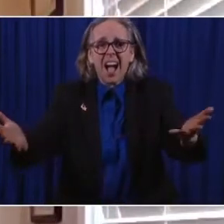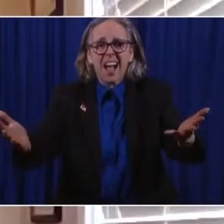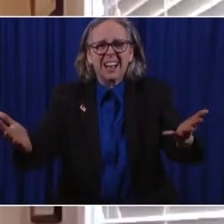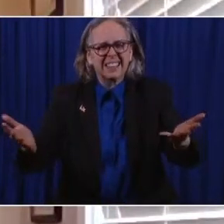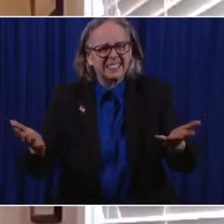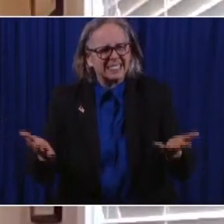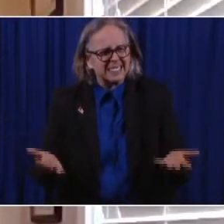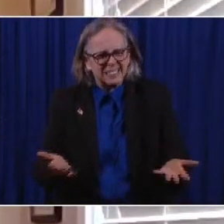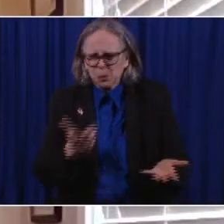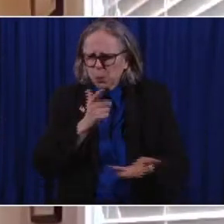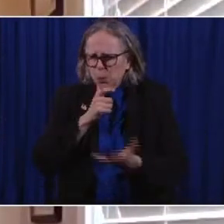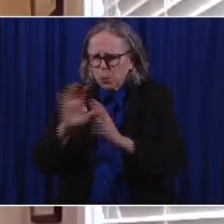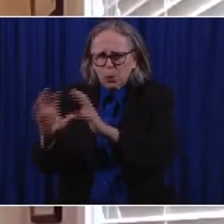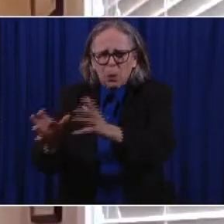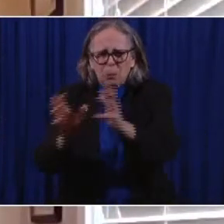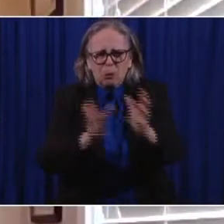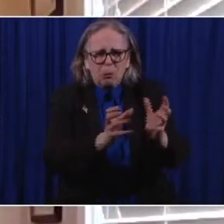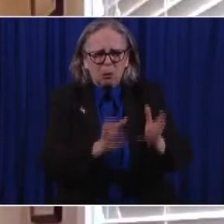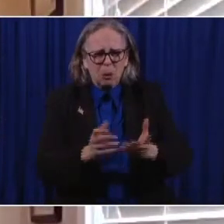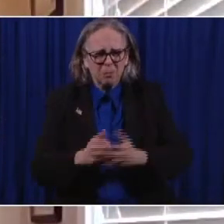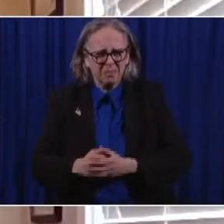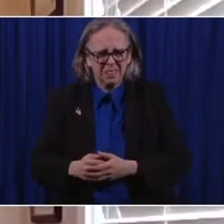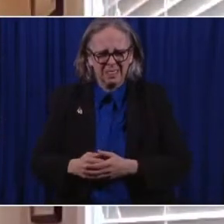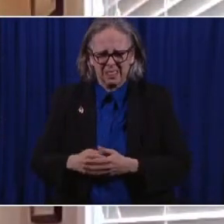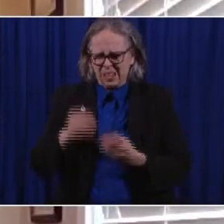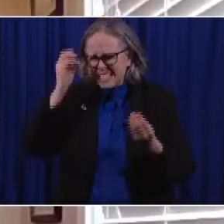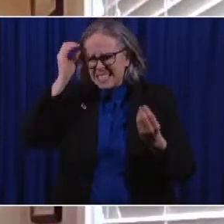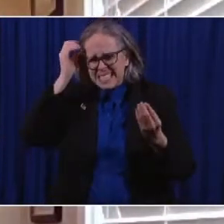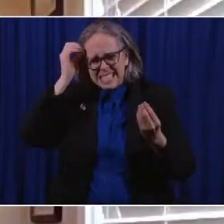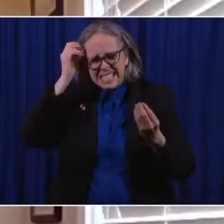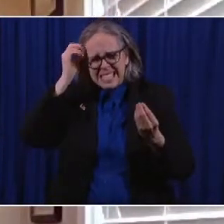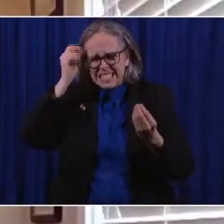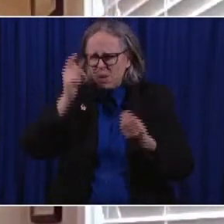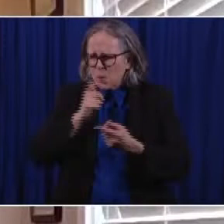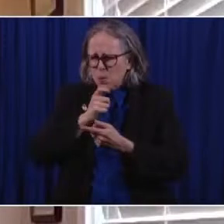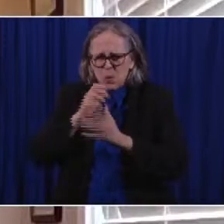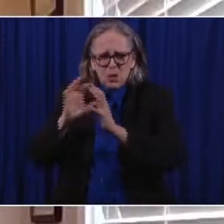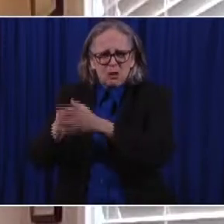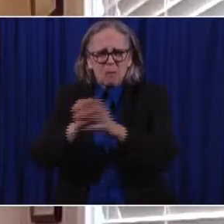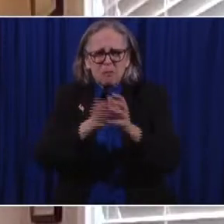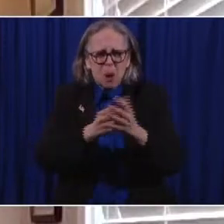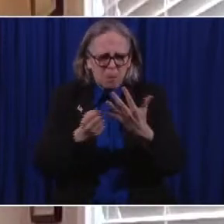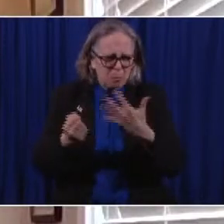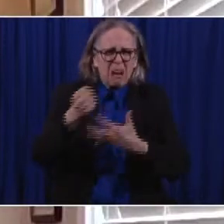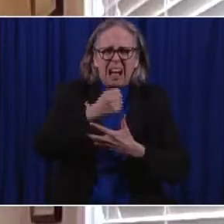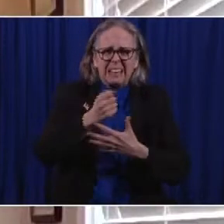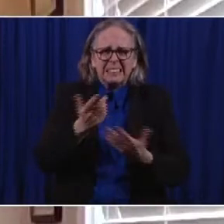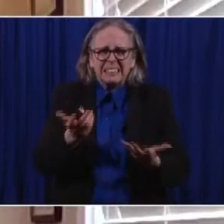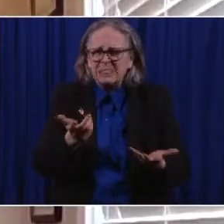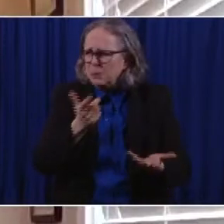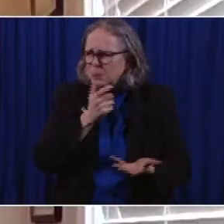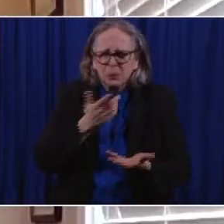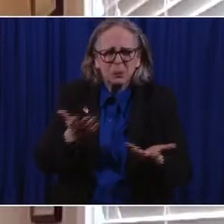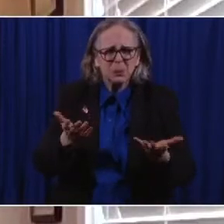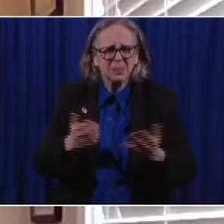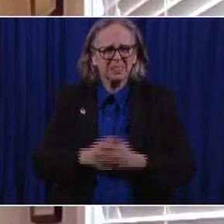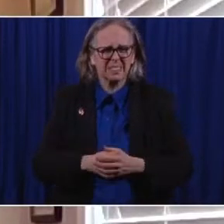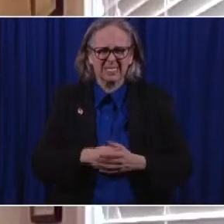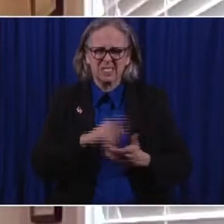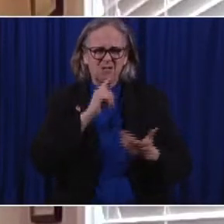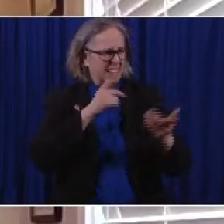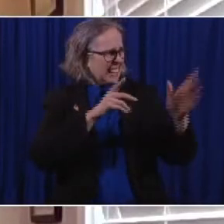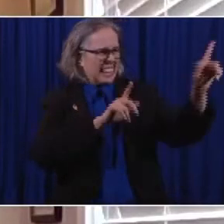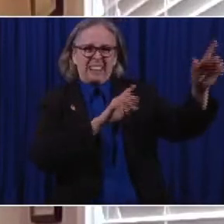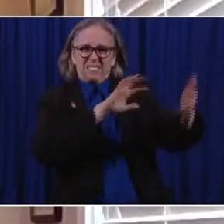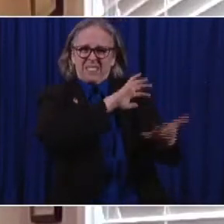at the very difficult question of, well, how do we most effectively share this resource? And as the governor said, when we